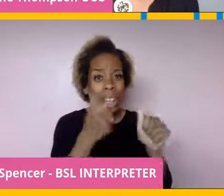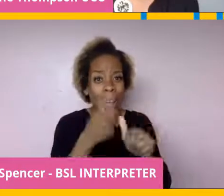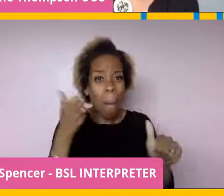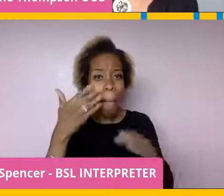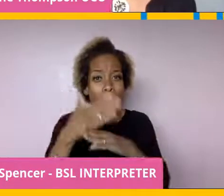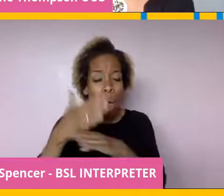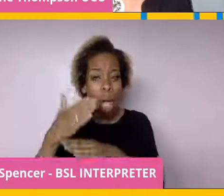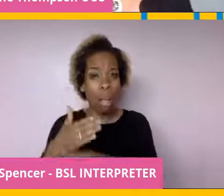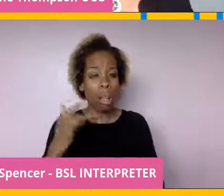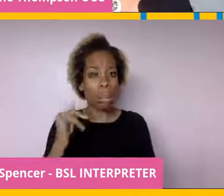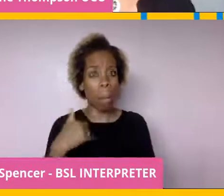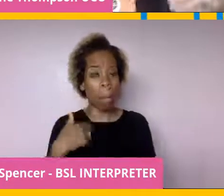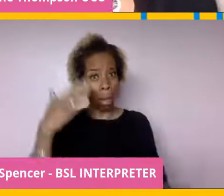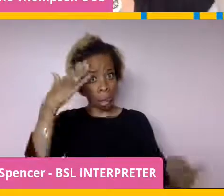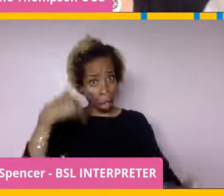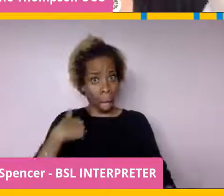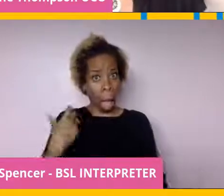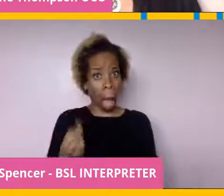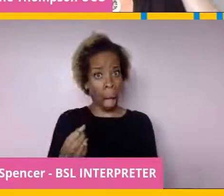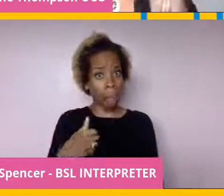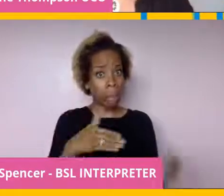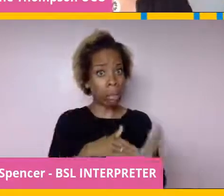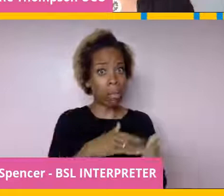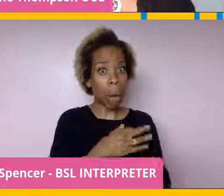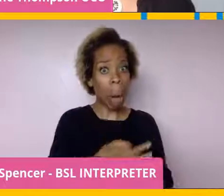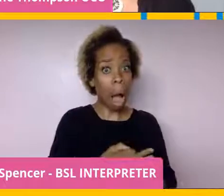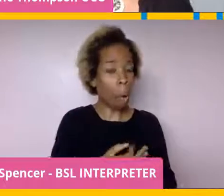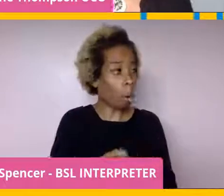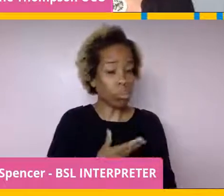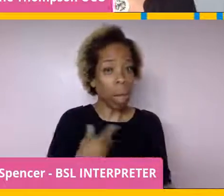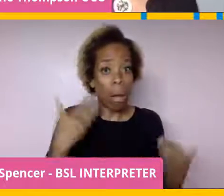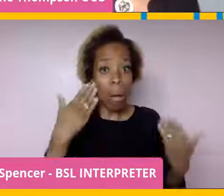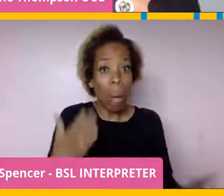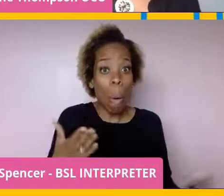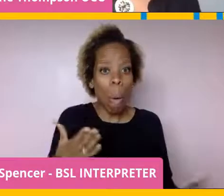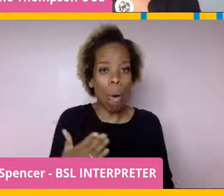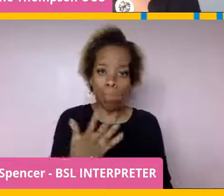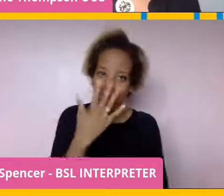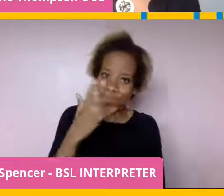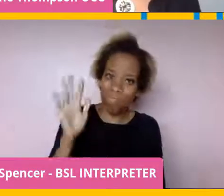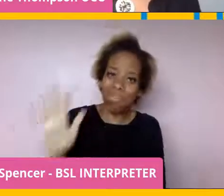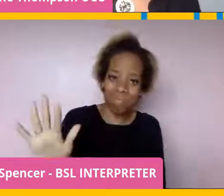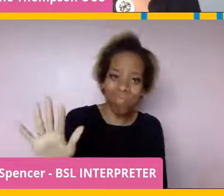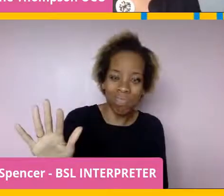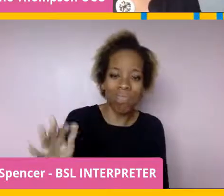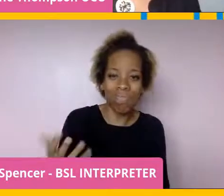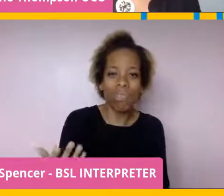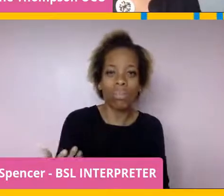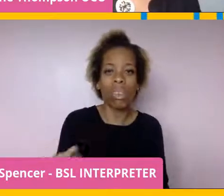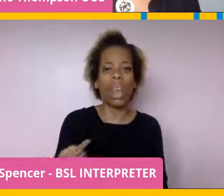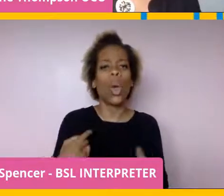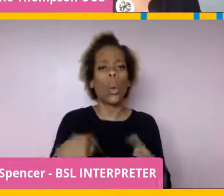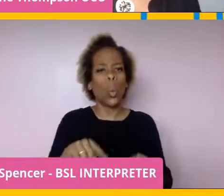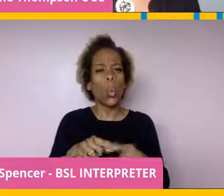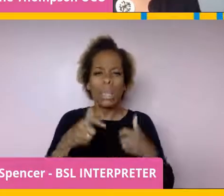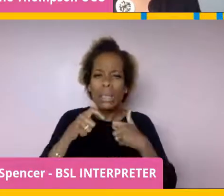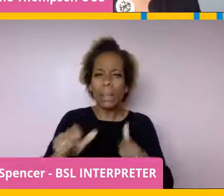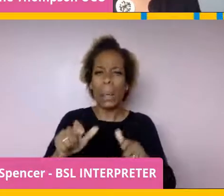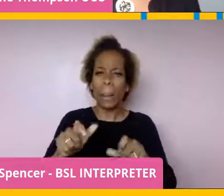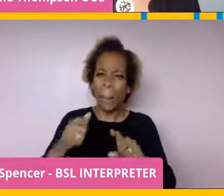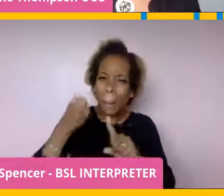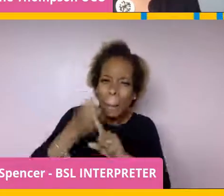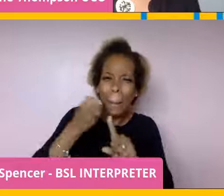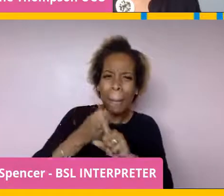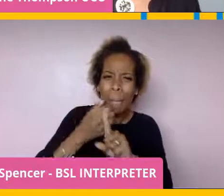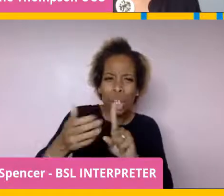And we would expect any branch where contracts on 0 hours are still being used to be pushing hard and negotiating to ban them. So,